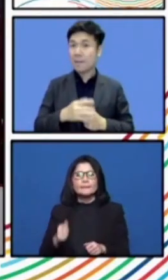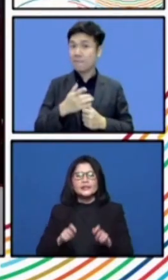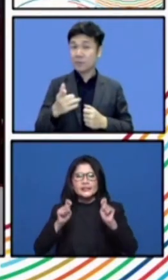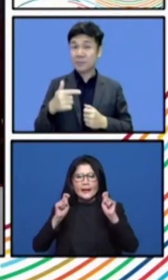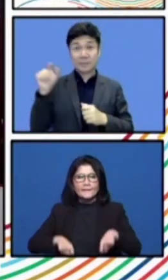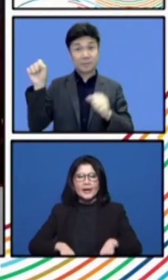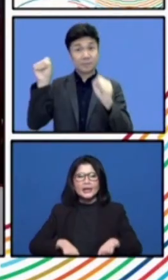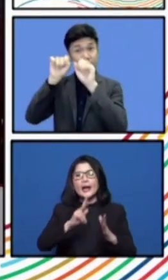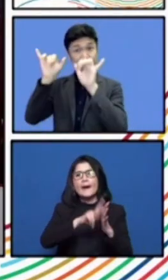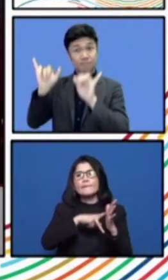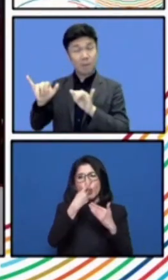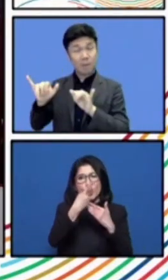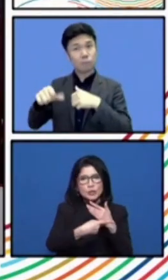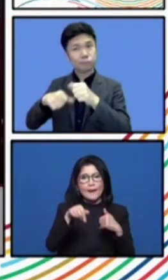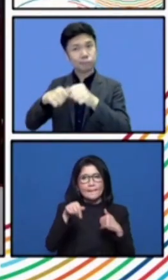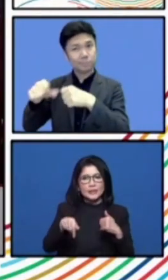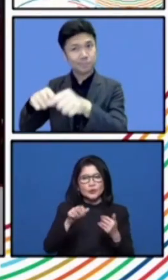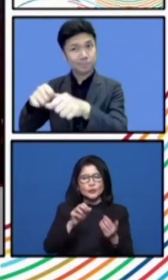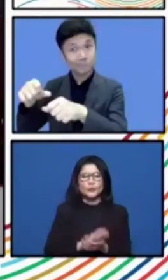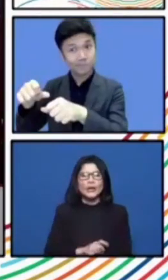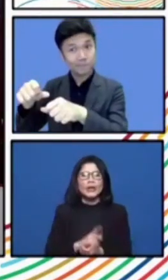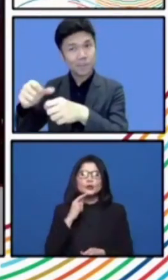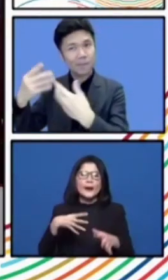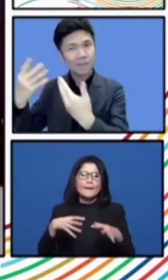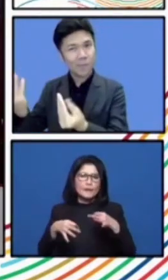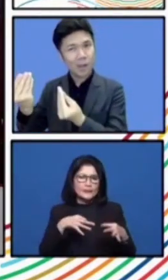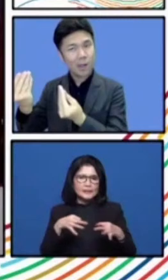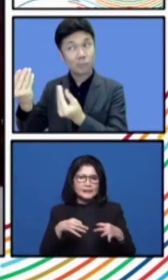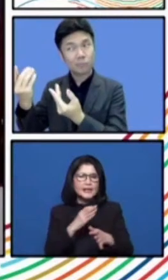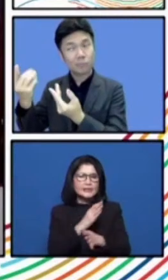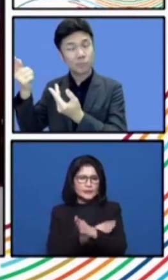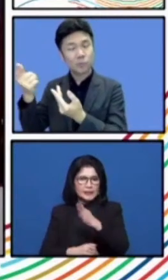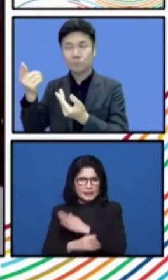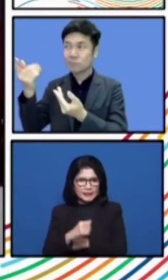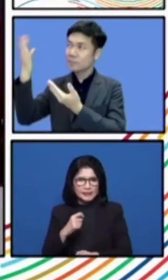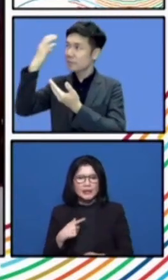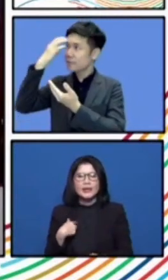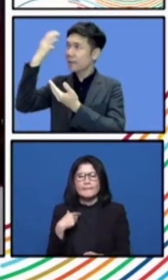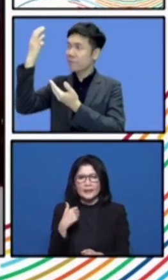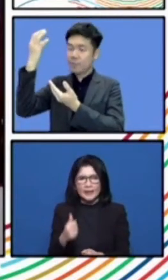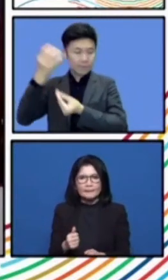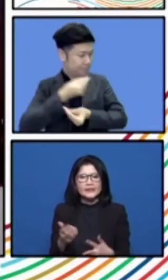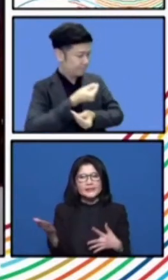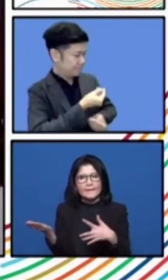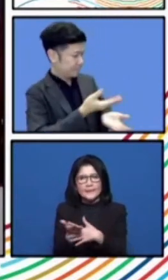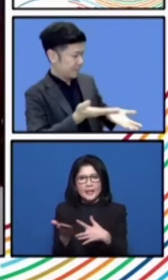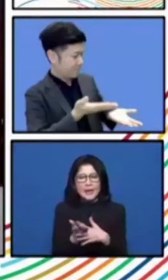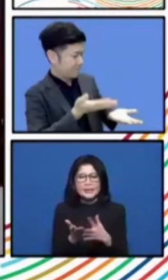persons with disabilities to care services second